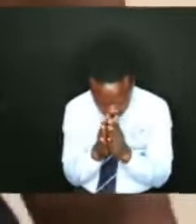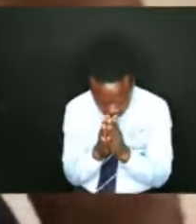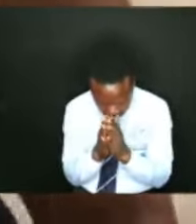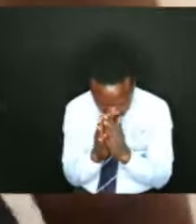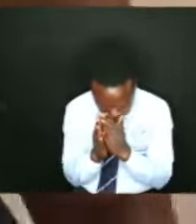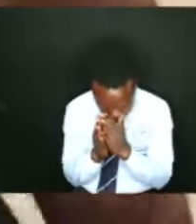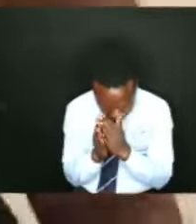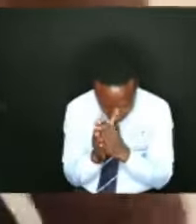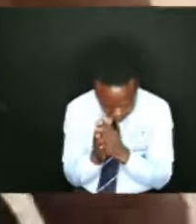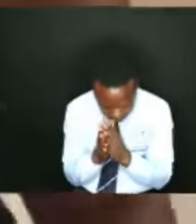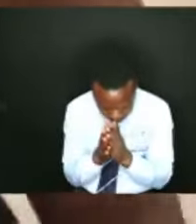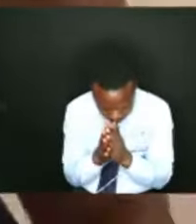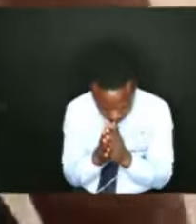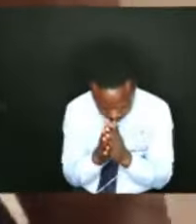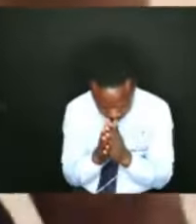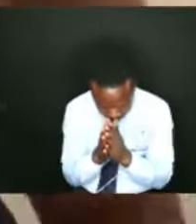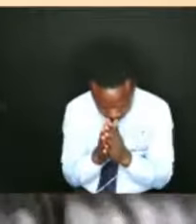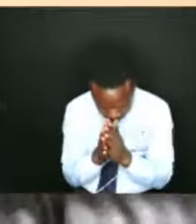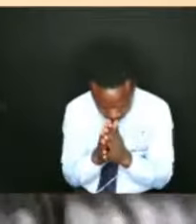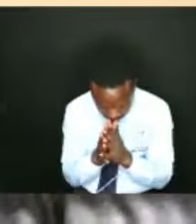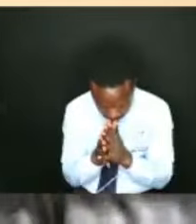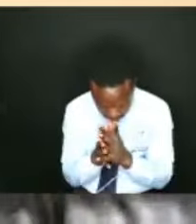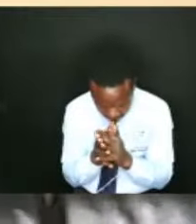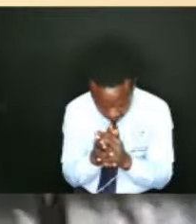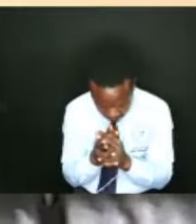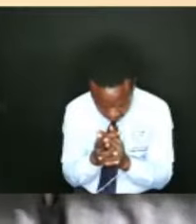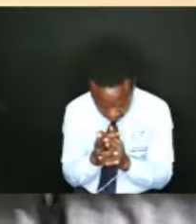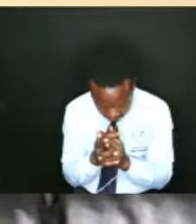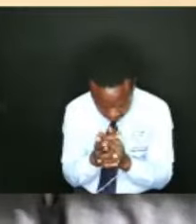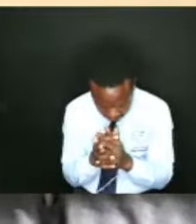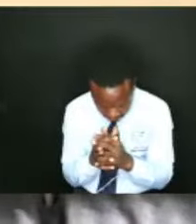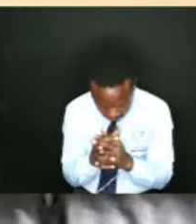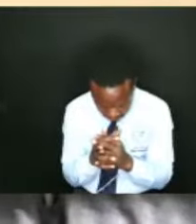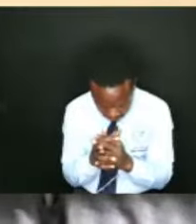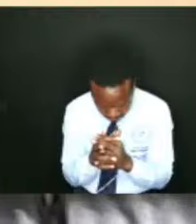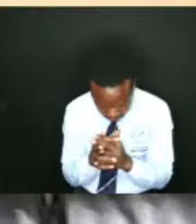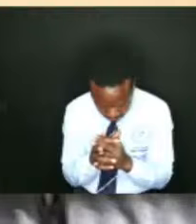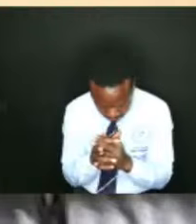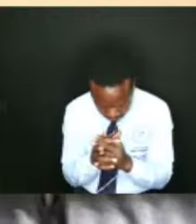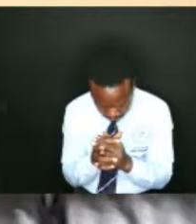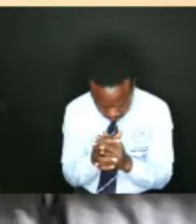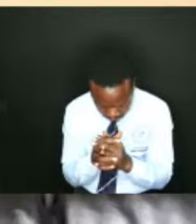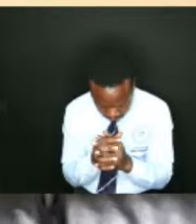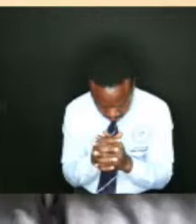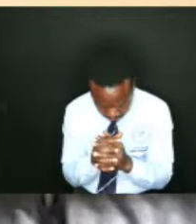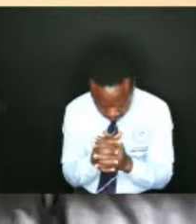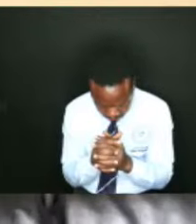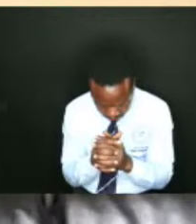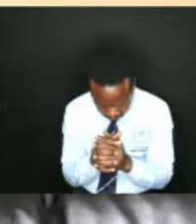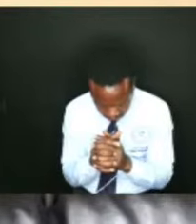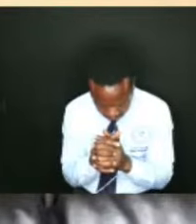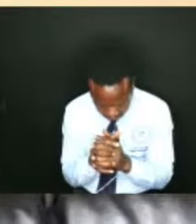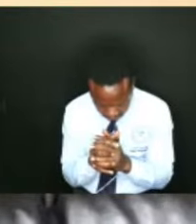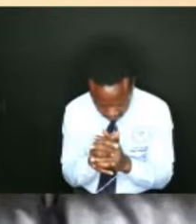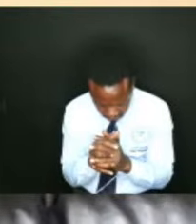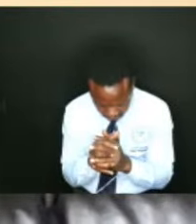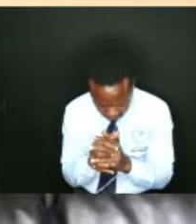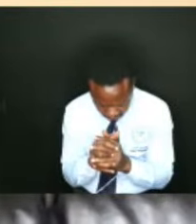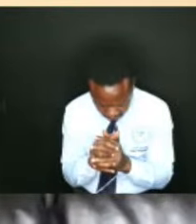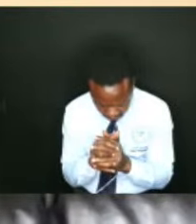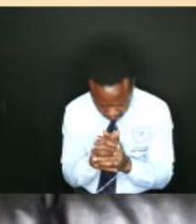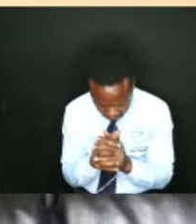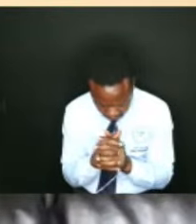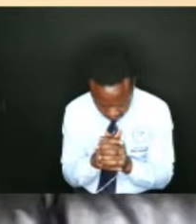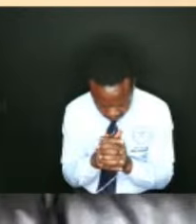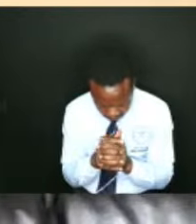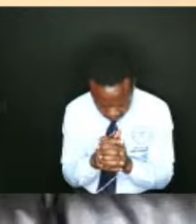us, O Lord, to walk out of this pain and this bitterness. O Lord, our